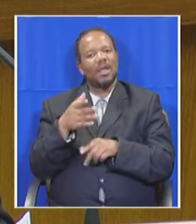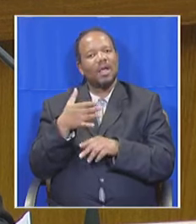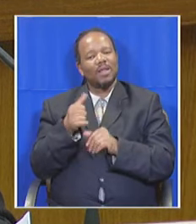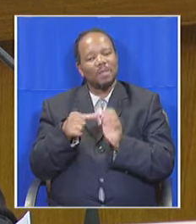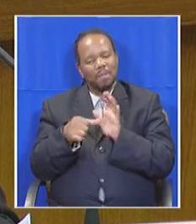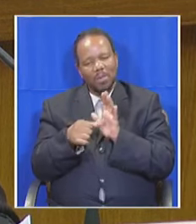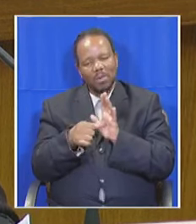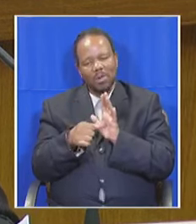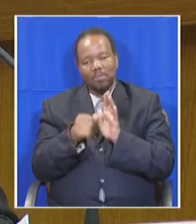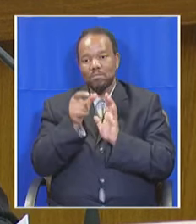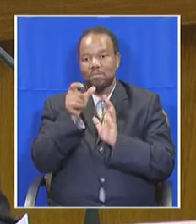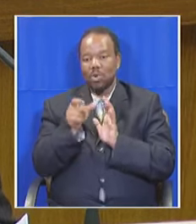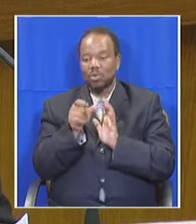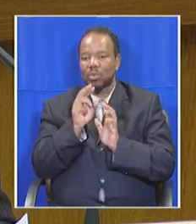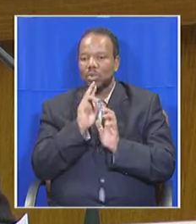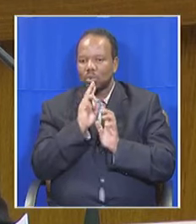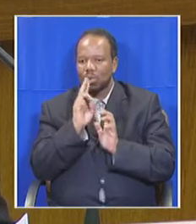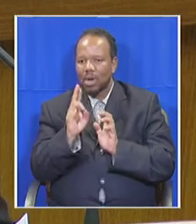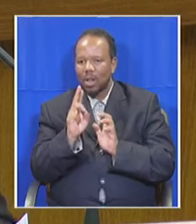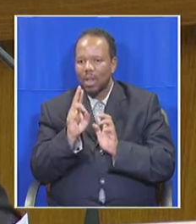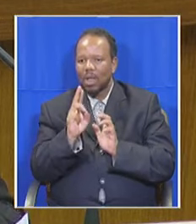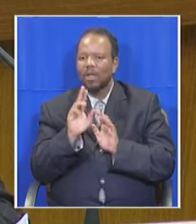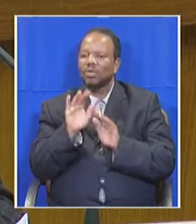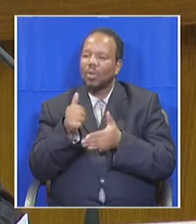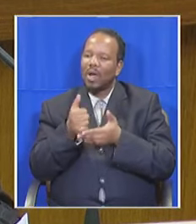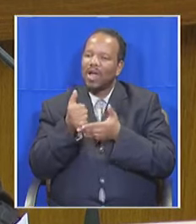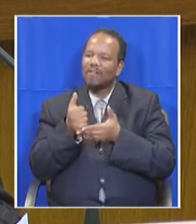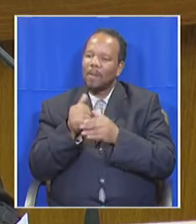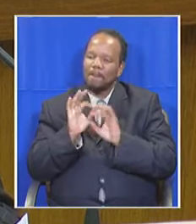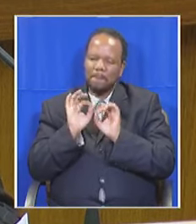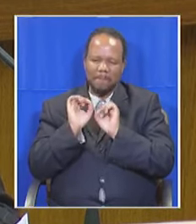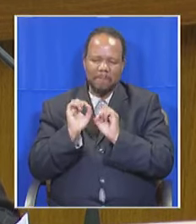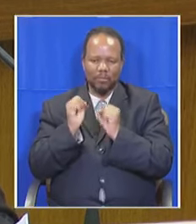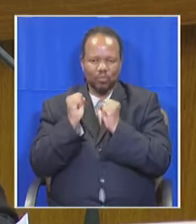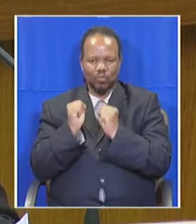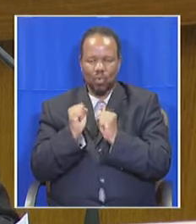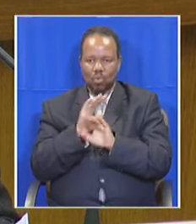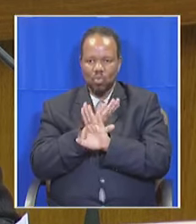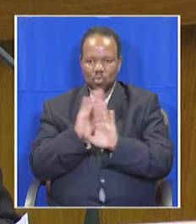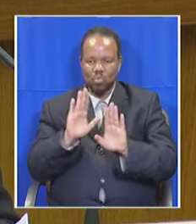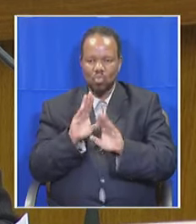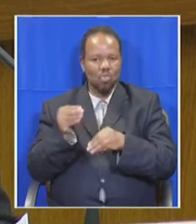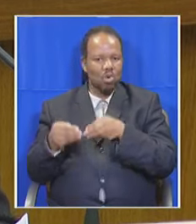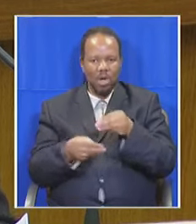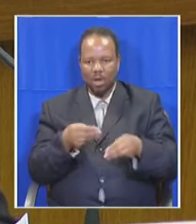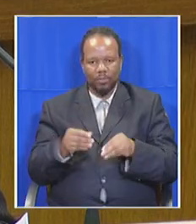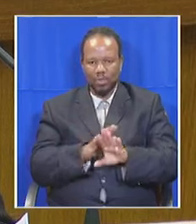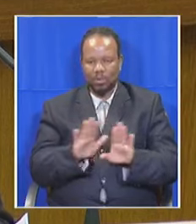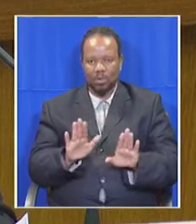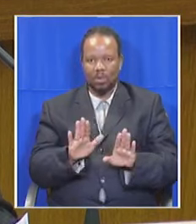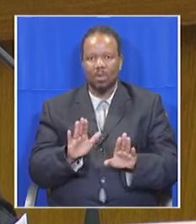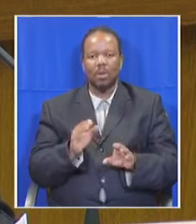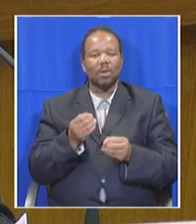to a strong and resilient anti-corruption system. In fact, the decline in the number of members